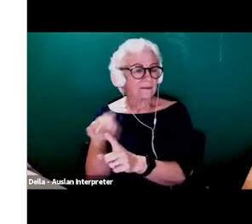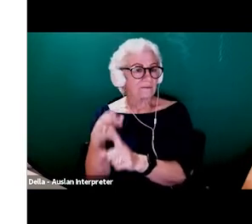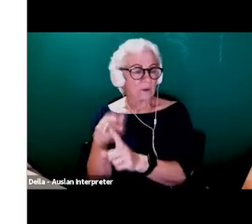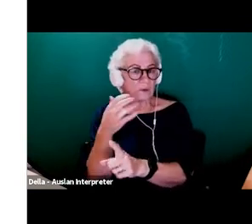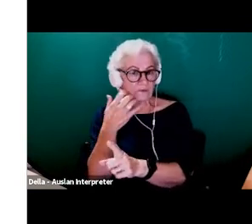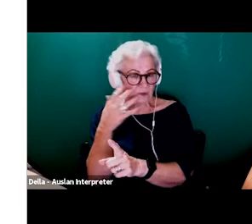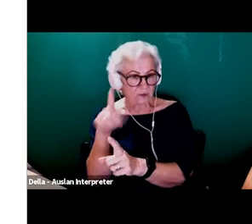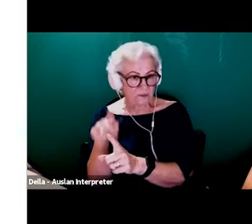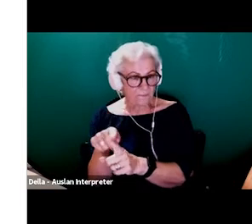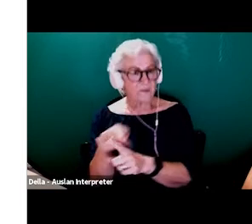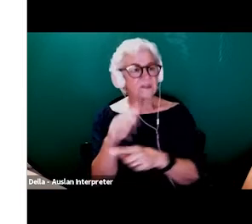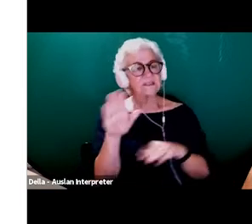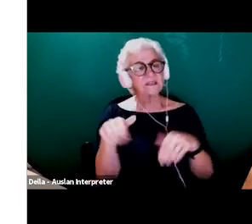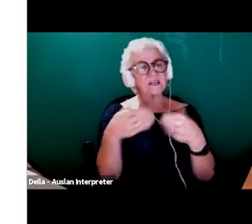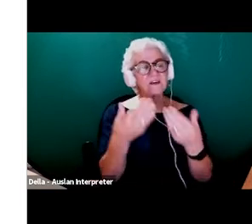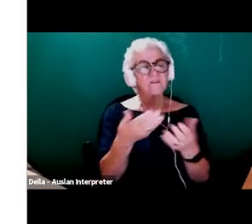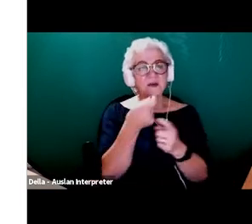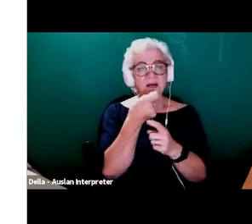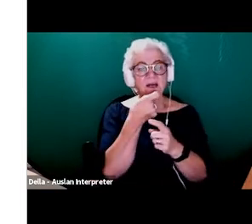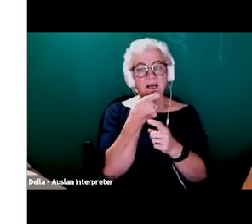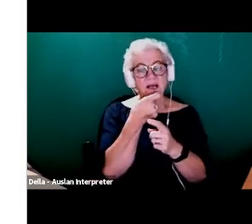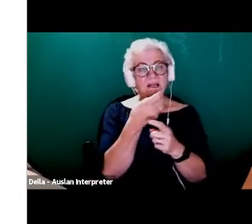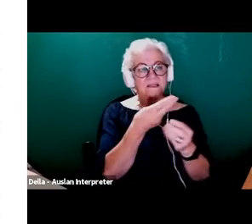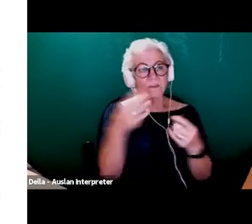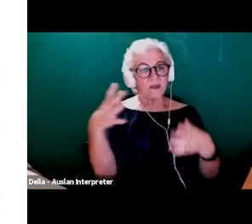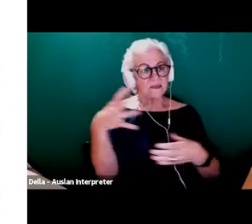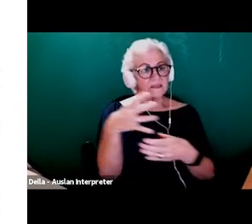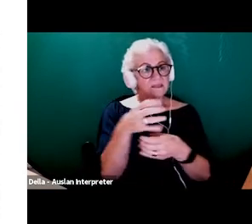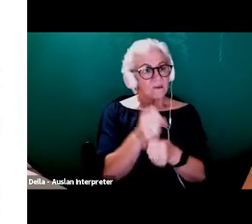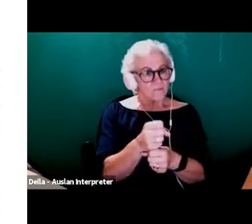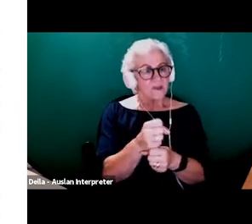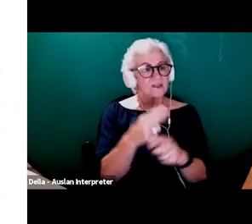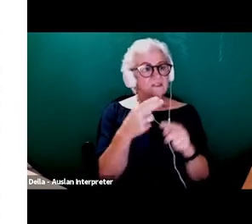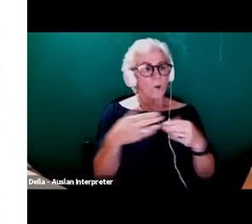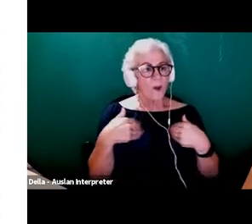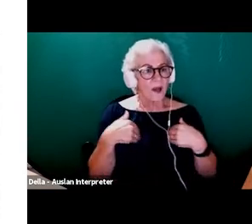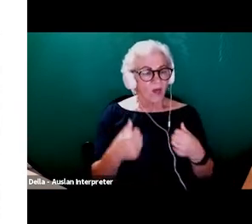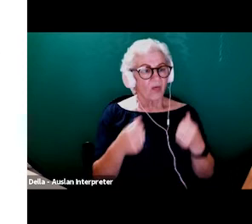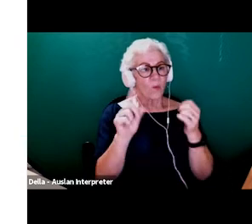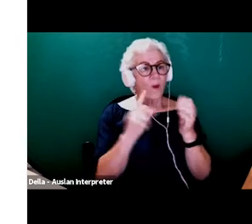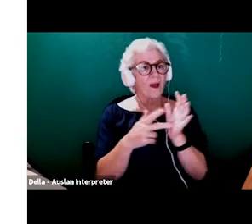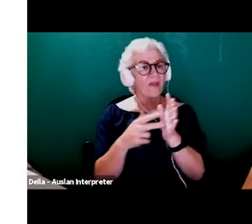So just to give you a couple of summaries, some of the things that we found in terms of health and other outcomes.